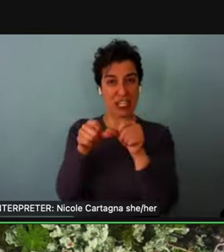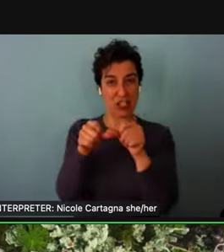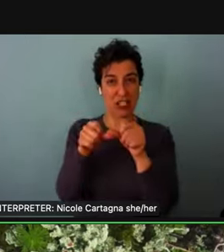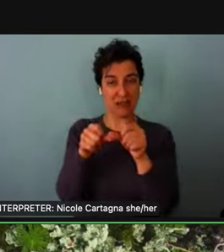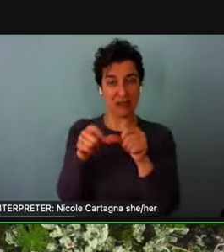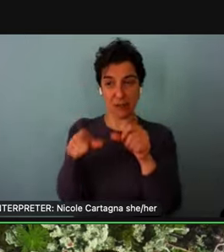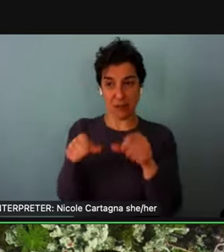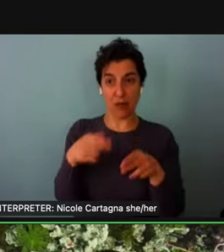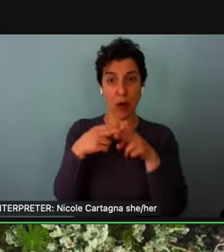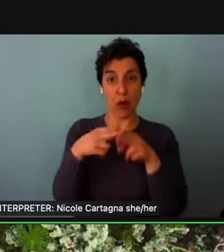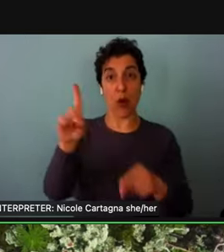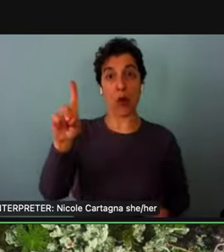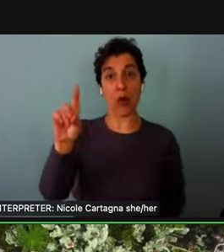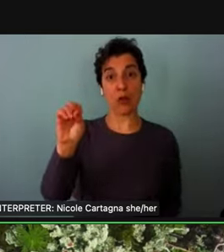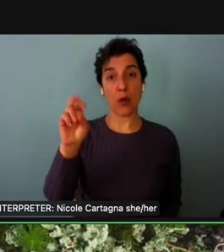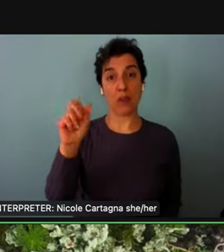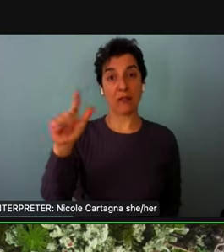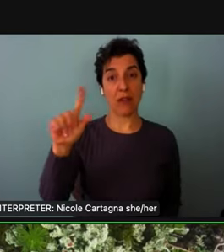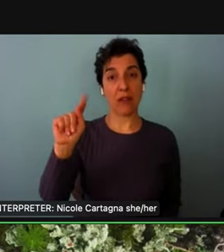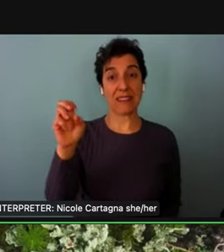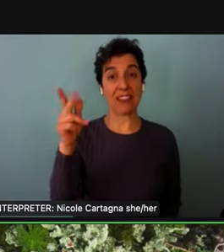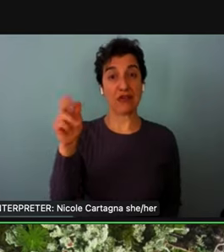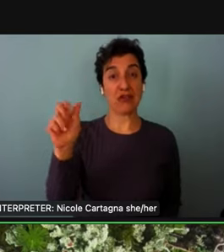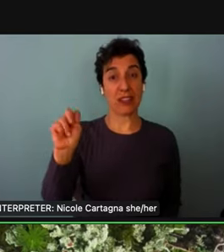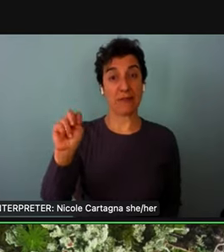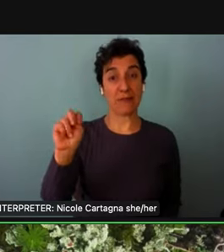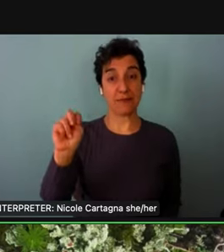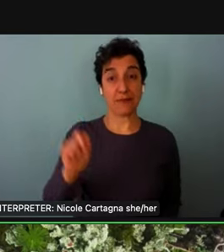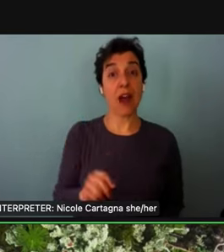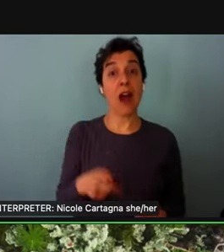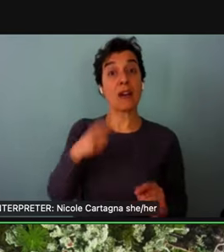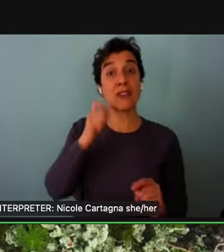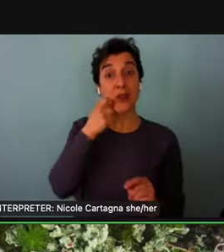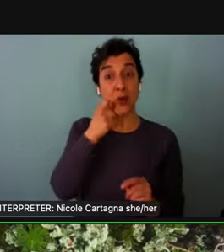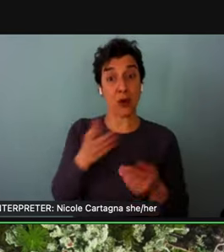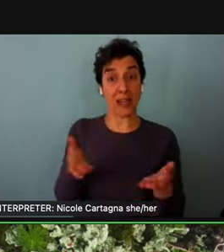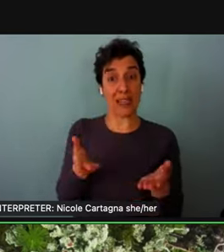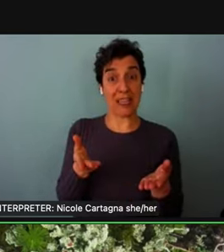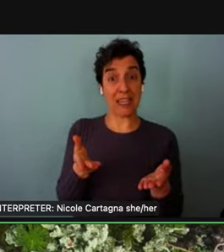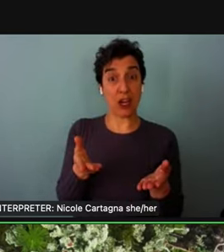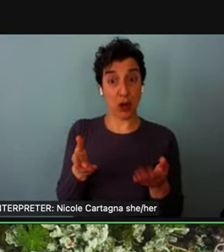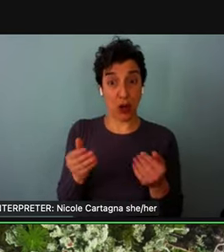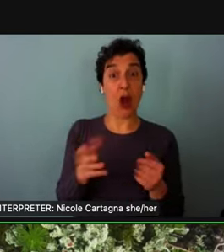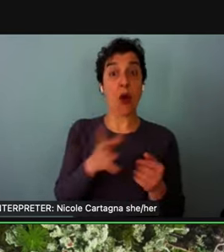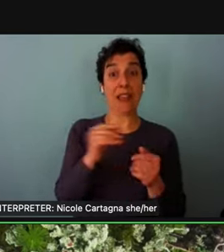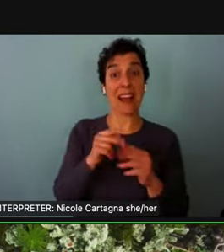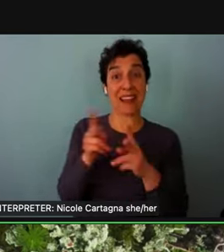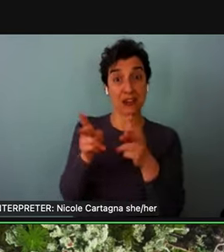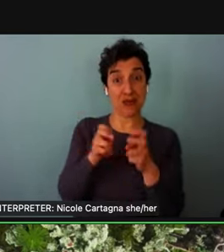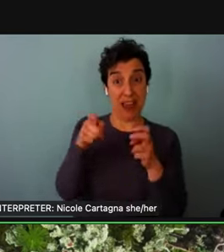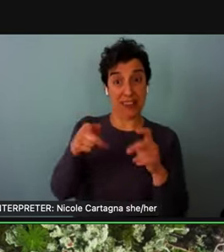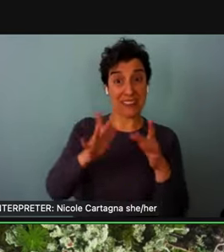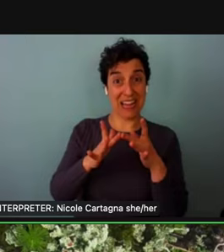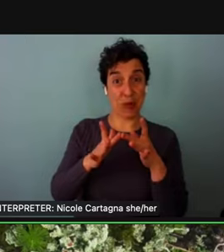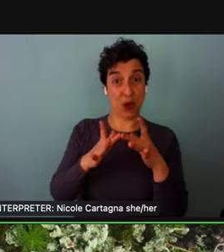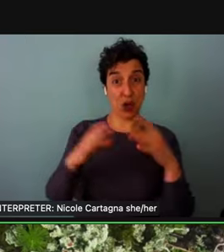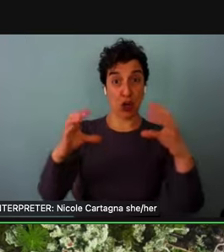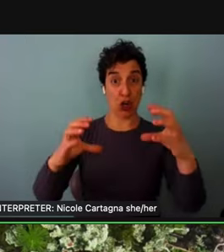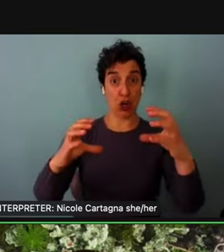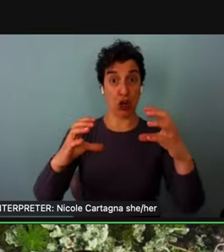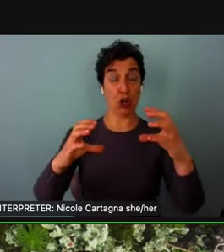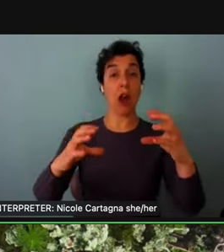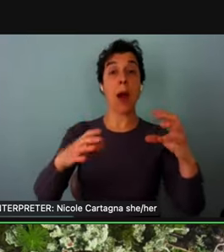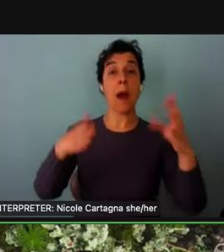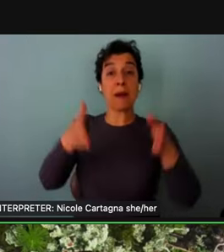the dorsal attention network. And what is cool is that we can extract this network even when the participant is at rest